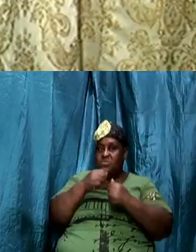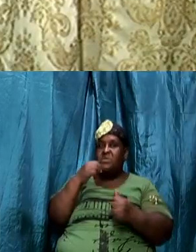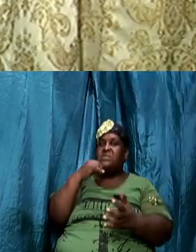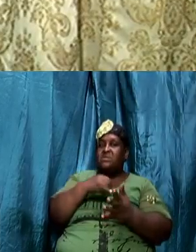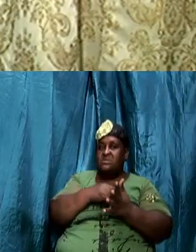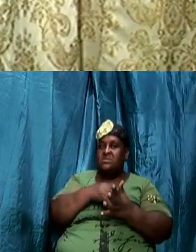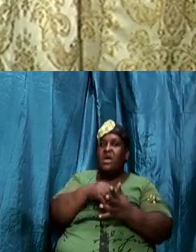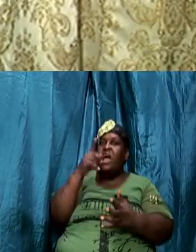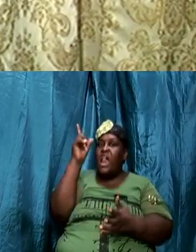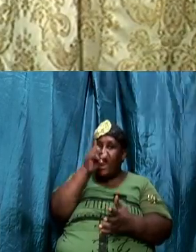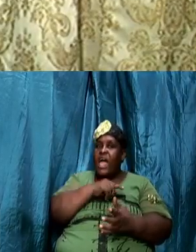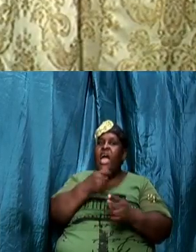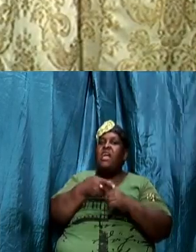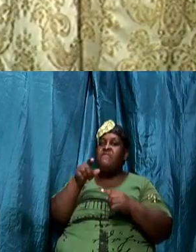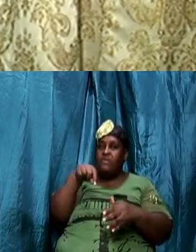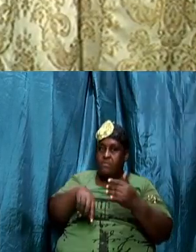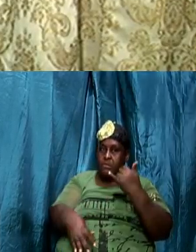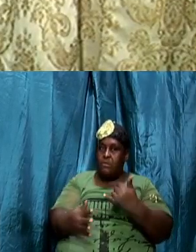from hell.